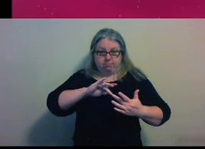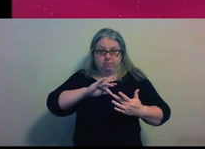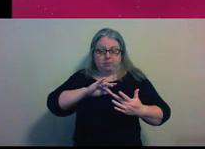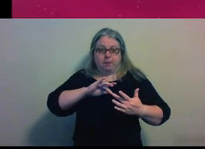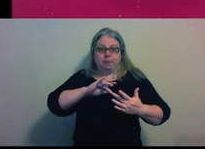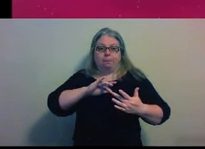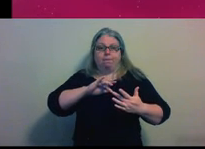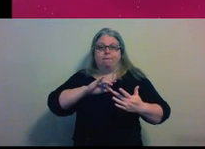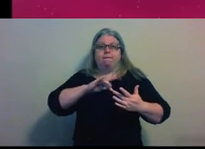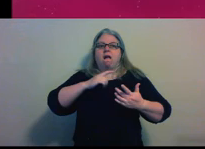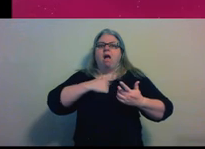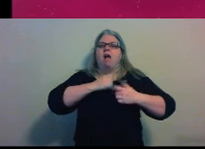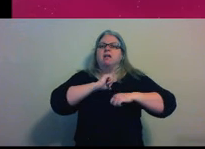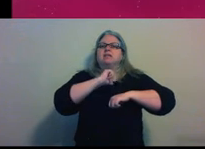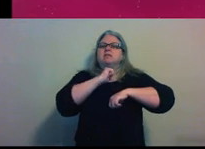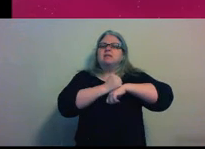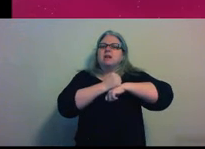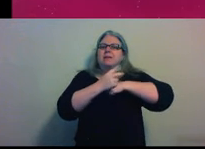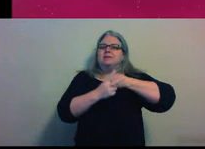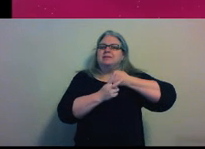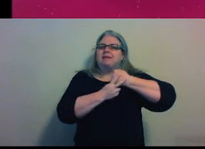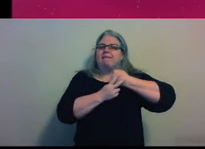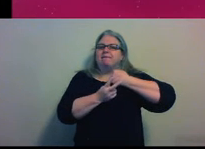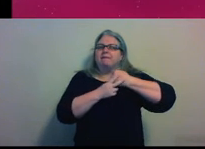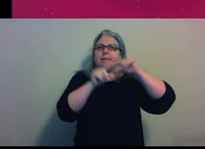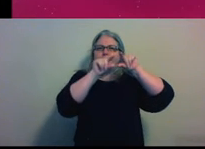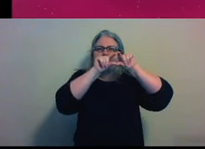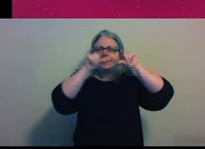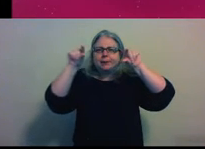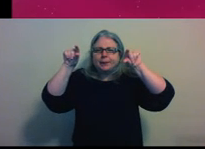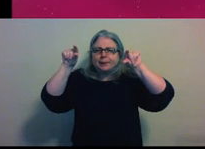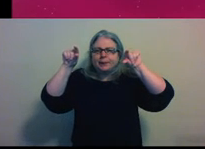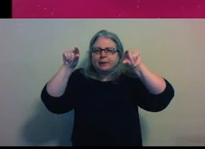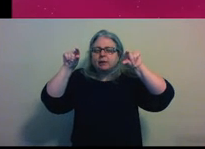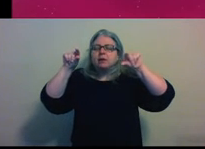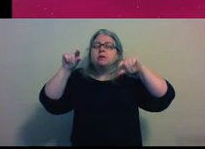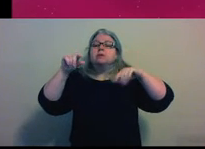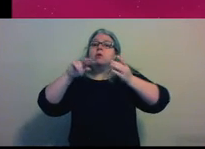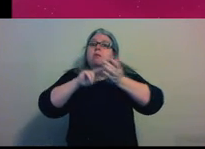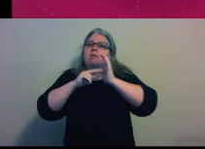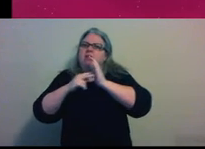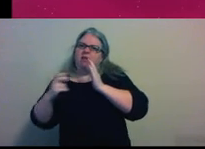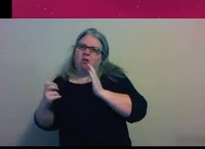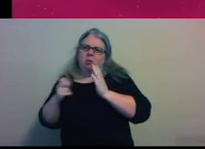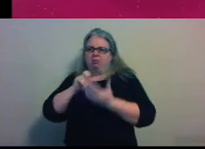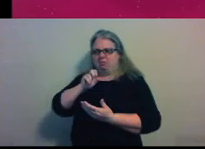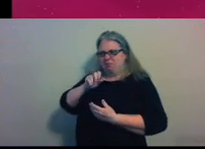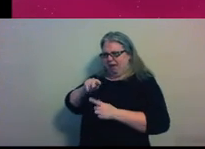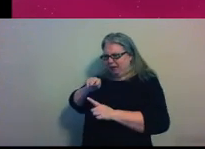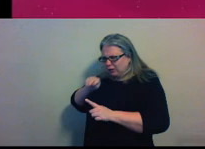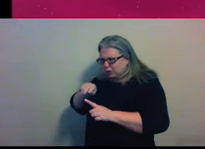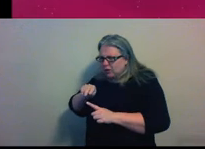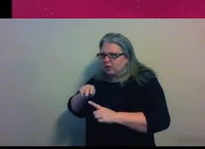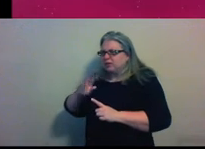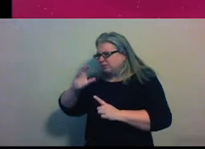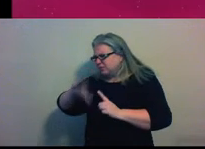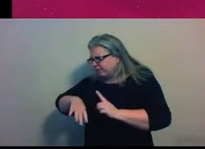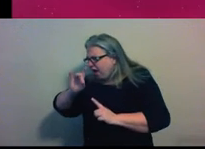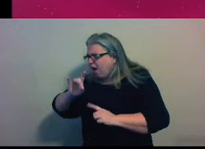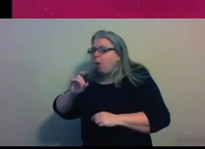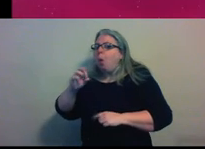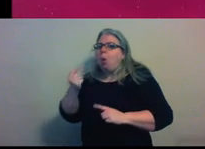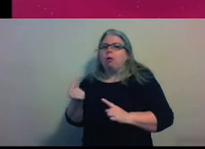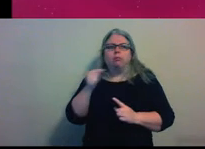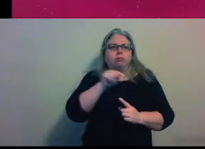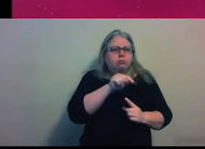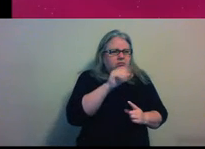I've bookmarked them onto my actual browser. This way I don't have to constantly go back to Google Classroom or to my emails